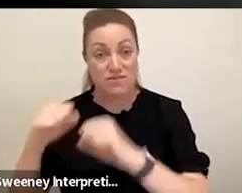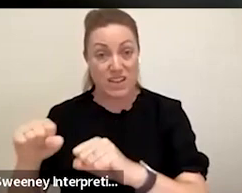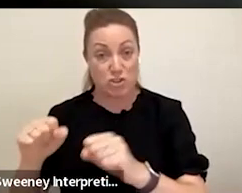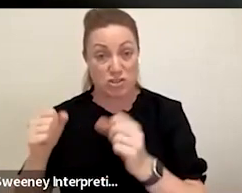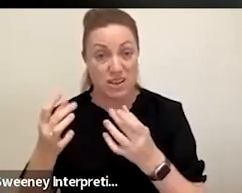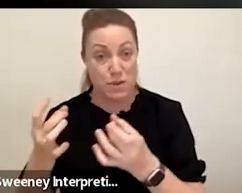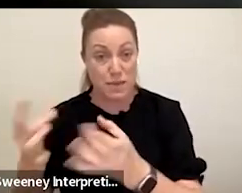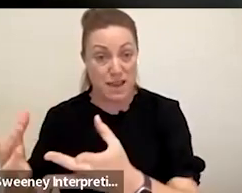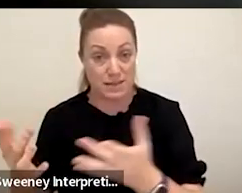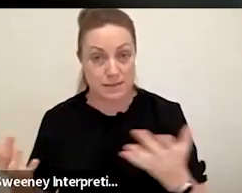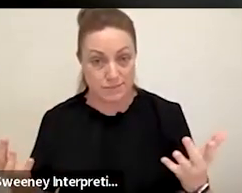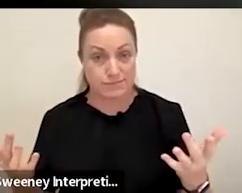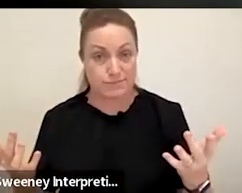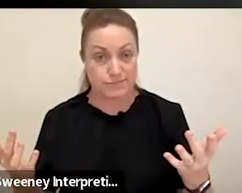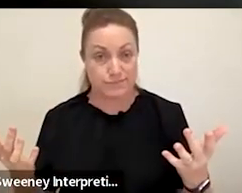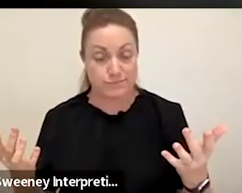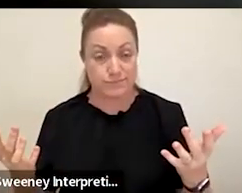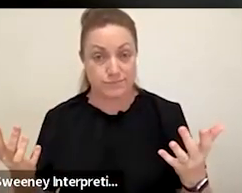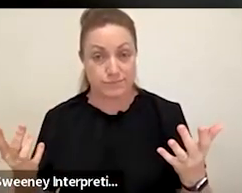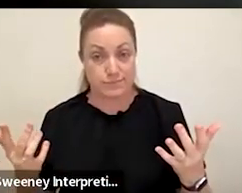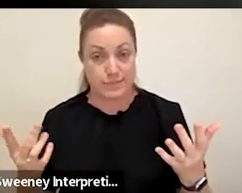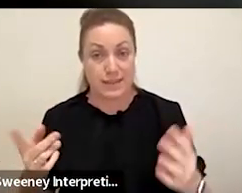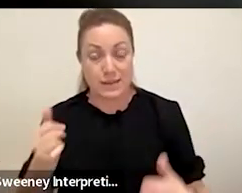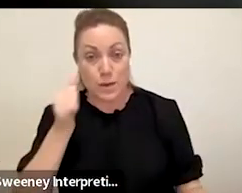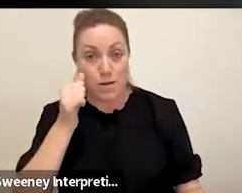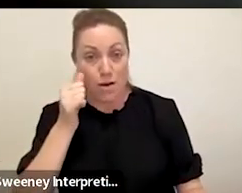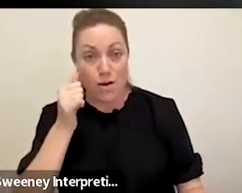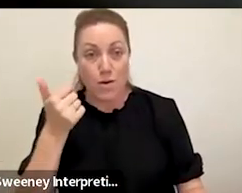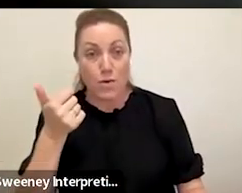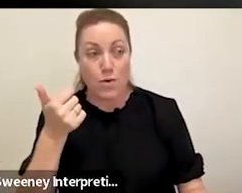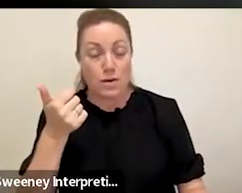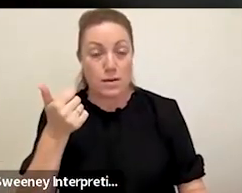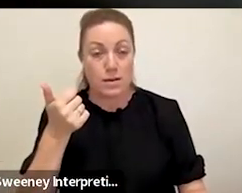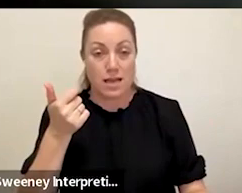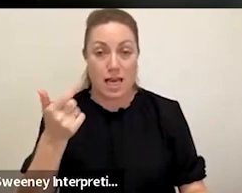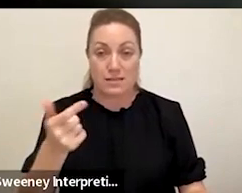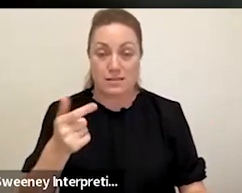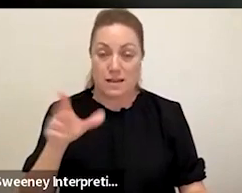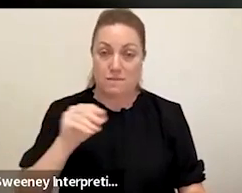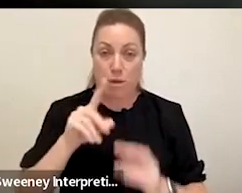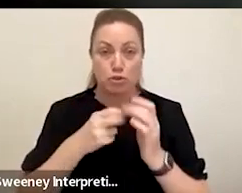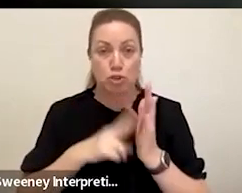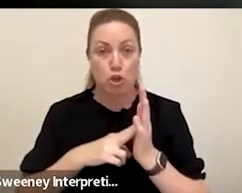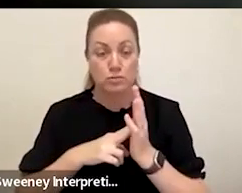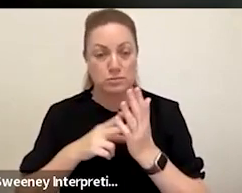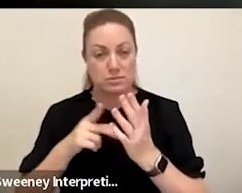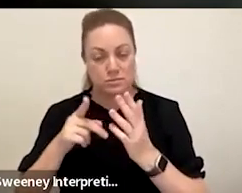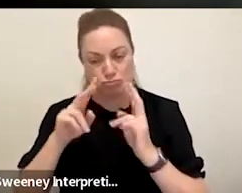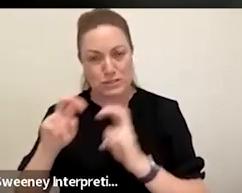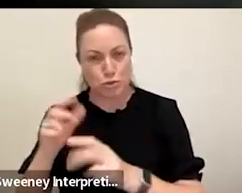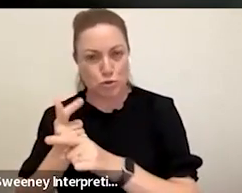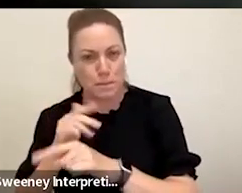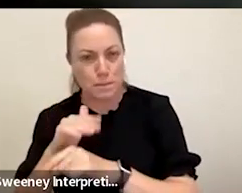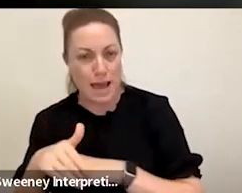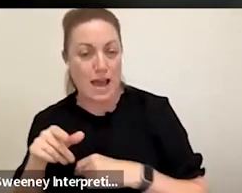And we do know from John's, what the research that John was pointing to, that those Stitch